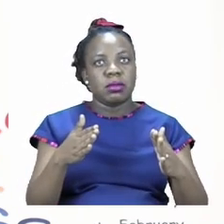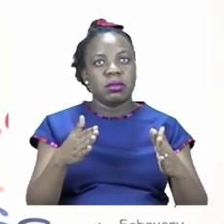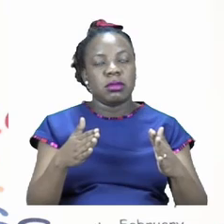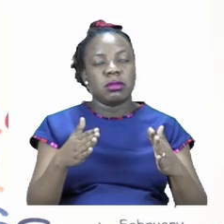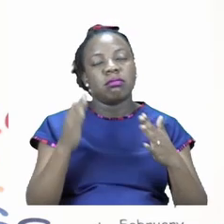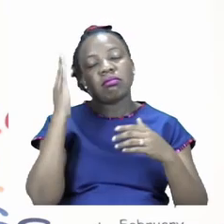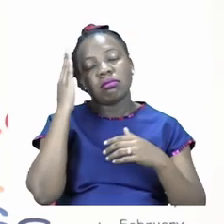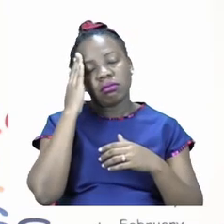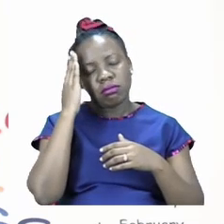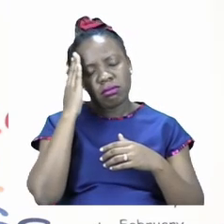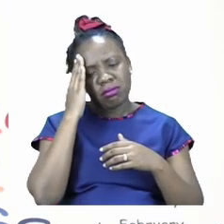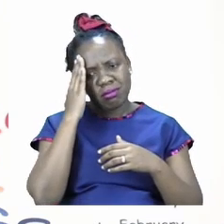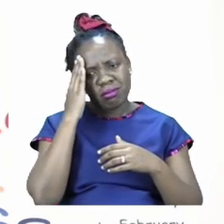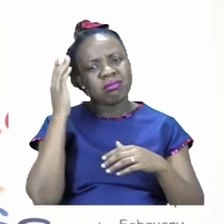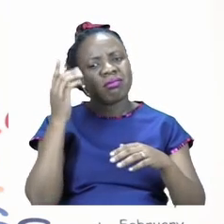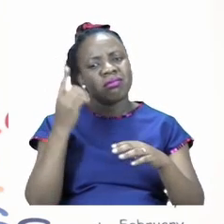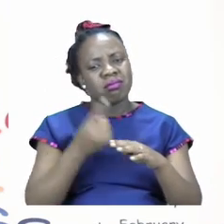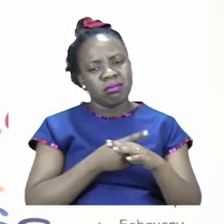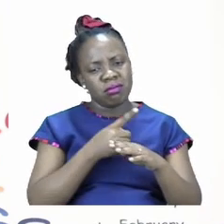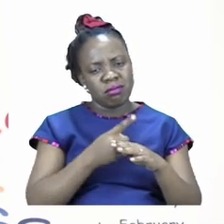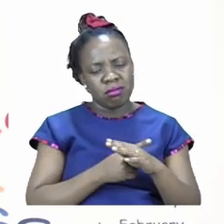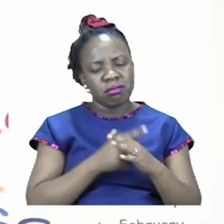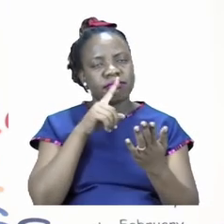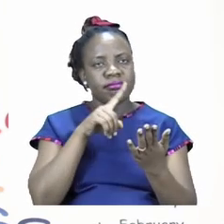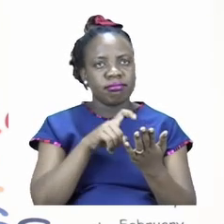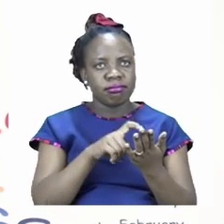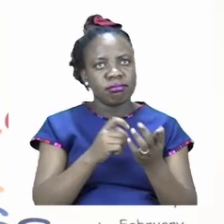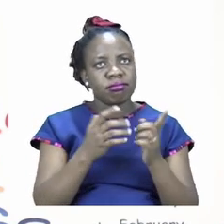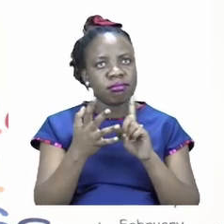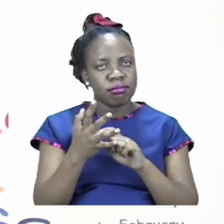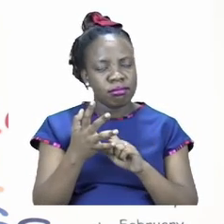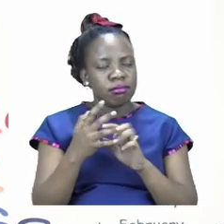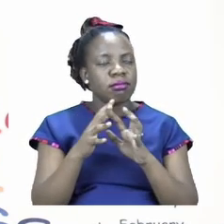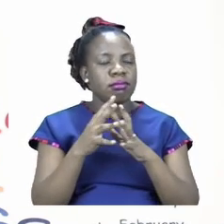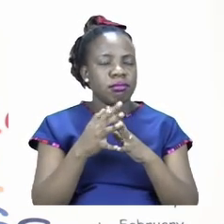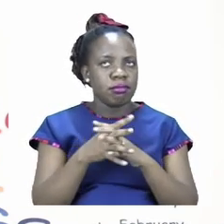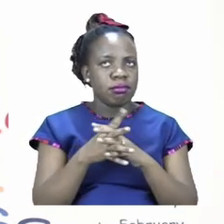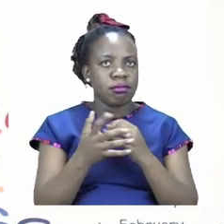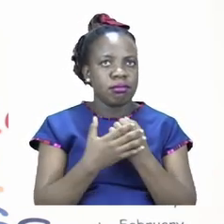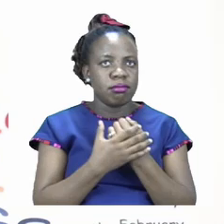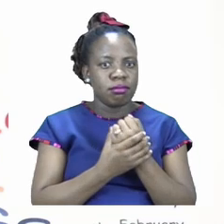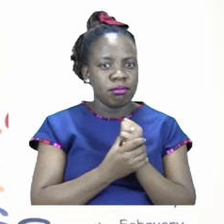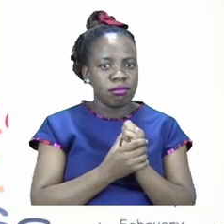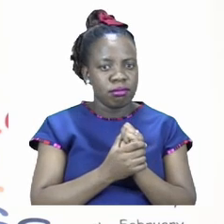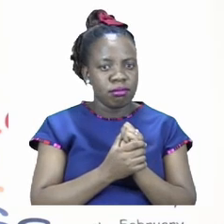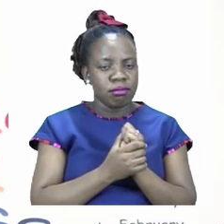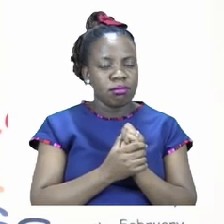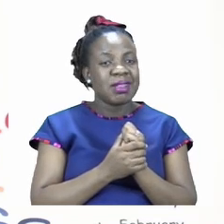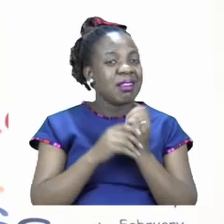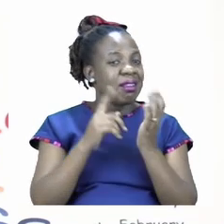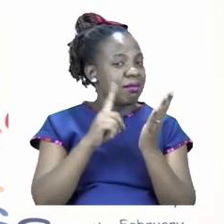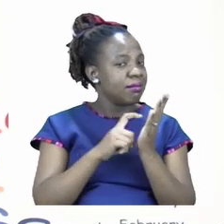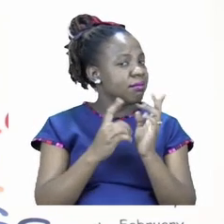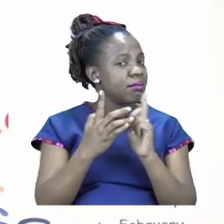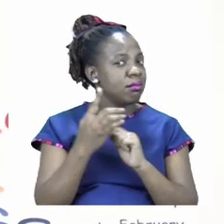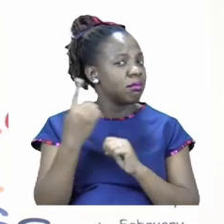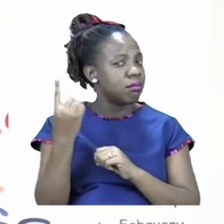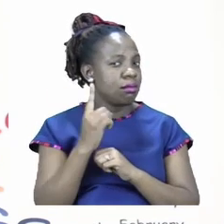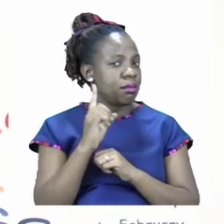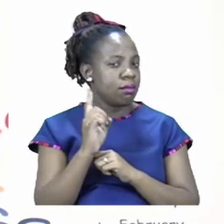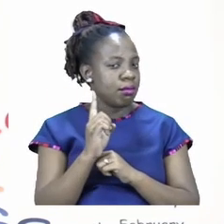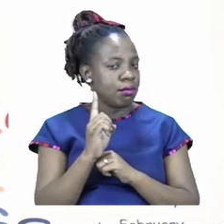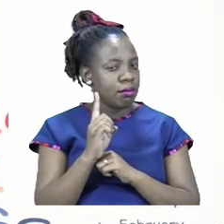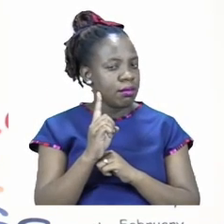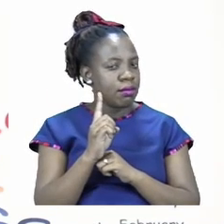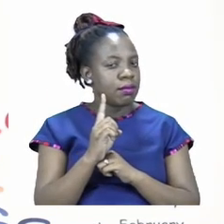to sanitize. Remember, sanitizing is not the only way we can stay safe from any germs. We can use soap